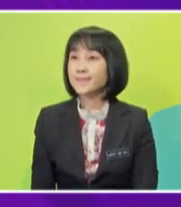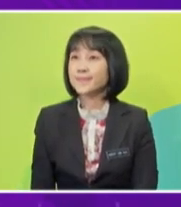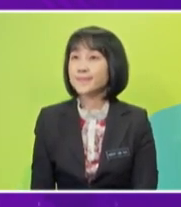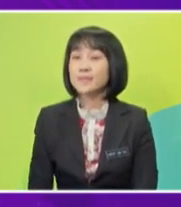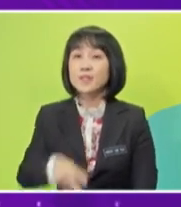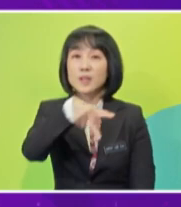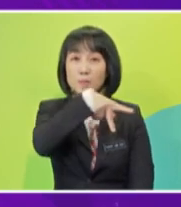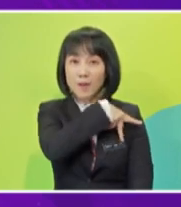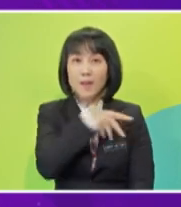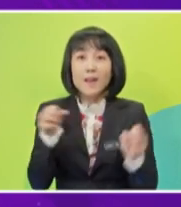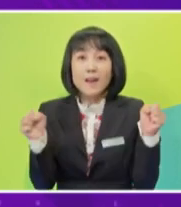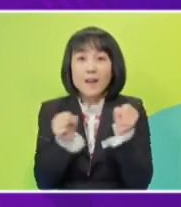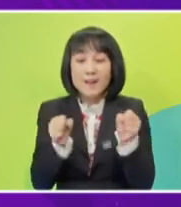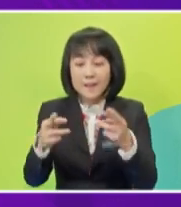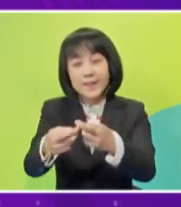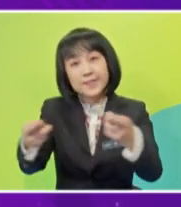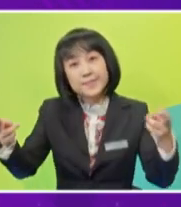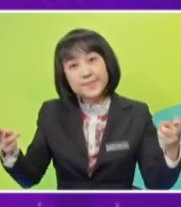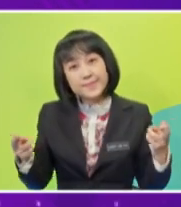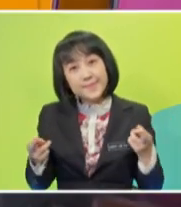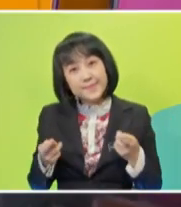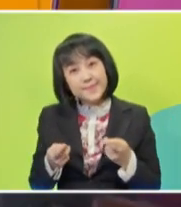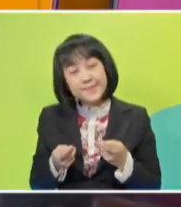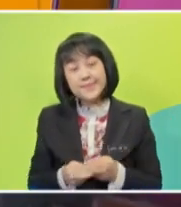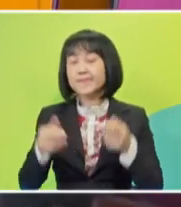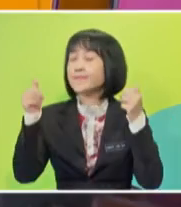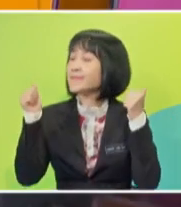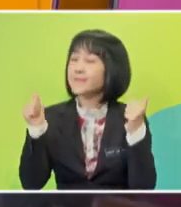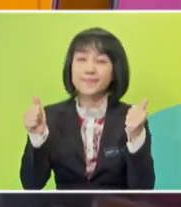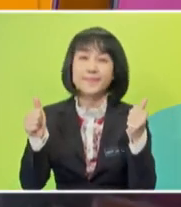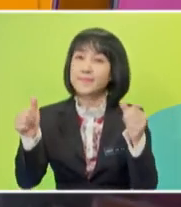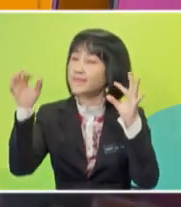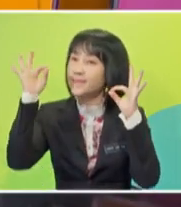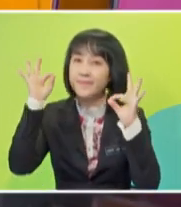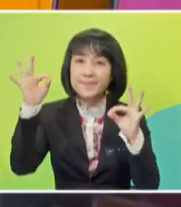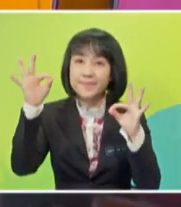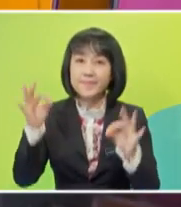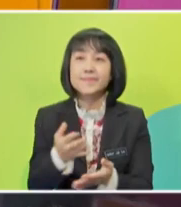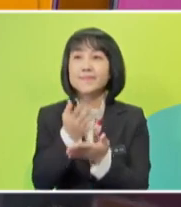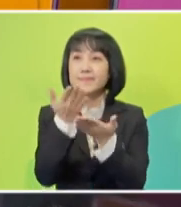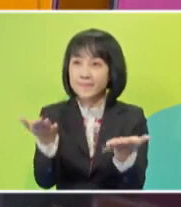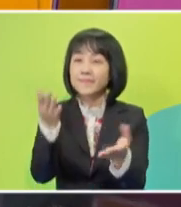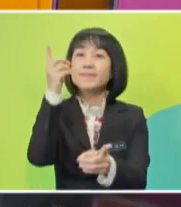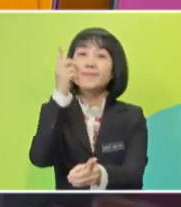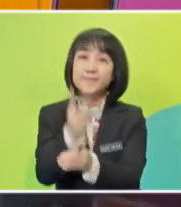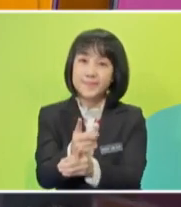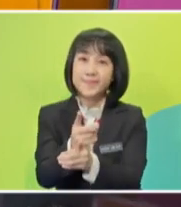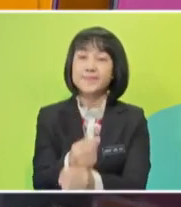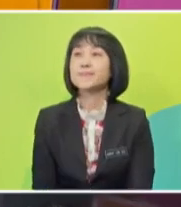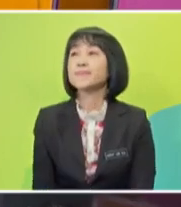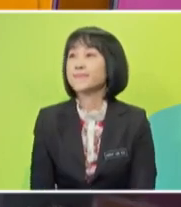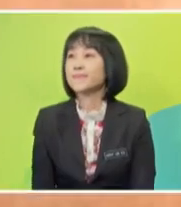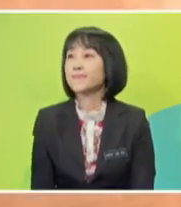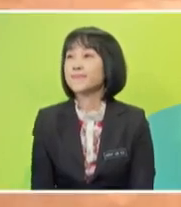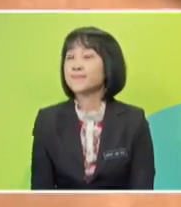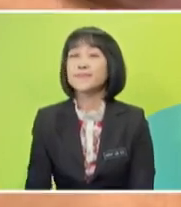Polar region. Polar region. Perfect. Perfect answer. You are right, Max. Okay, that's right. So you